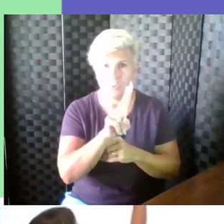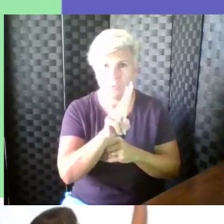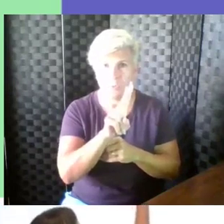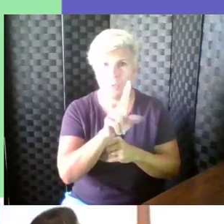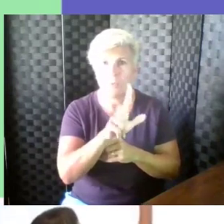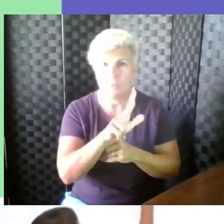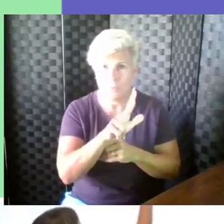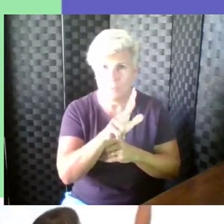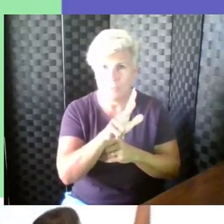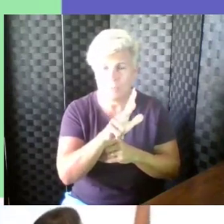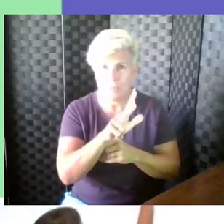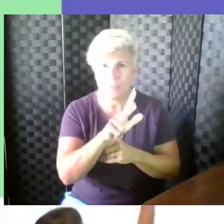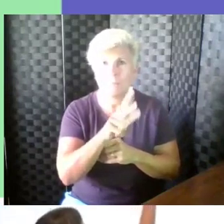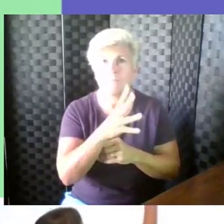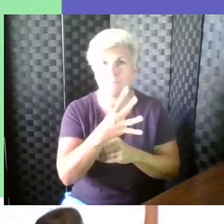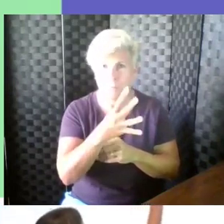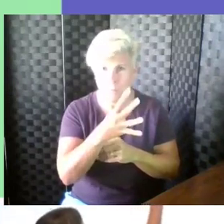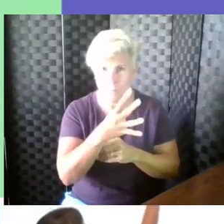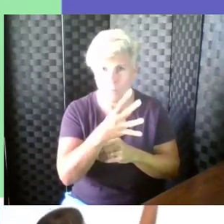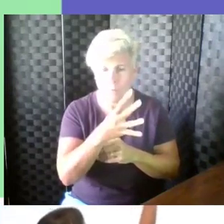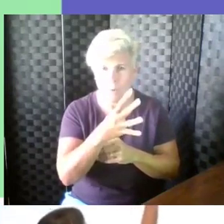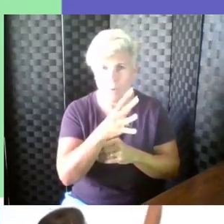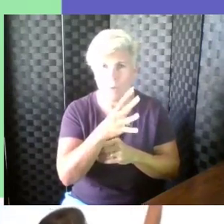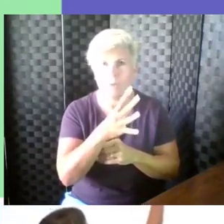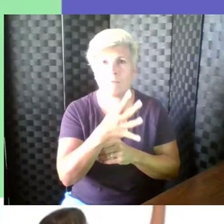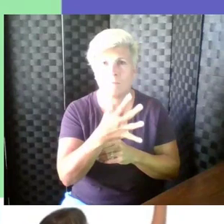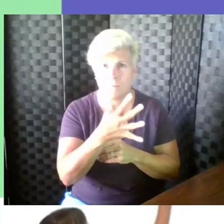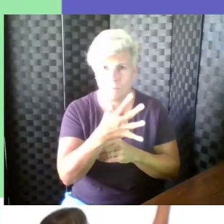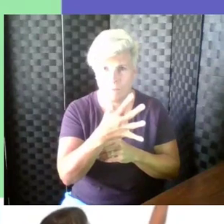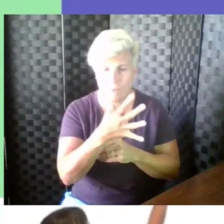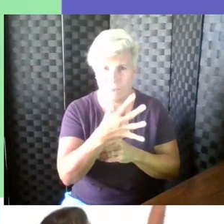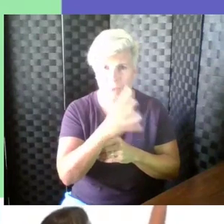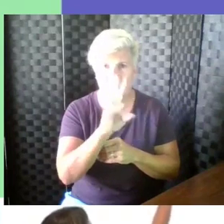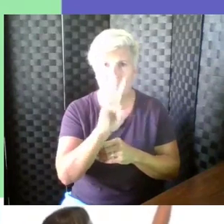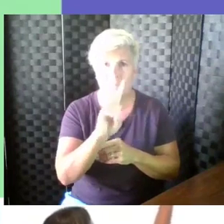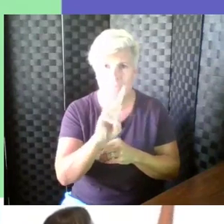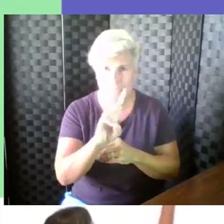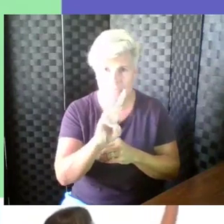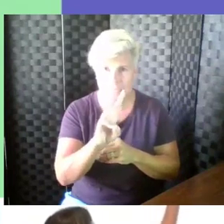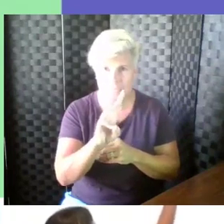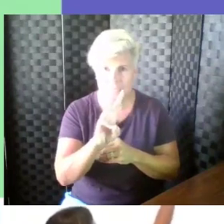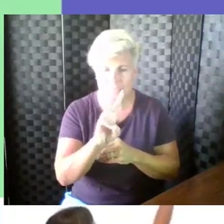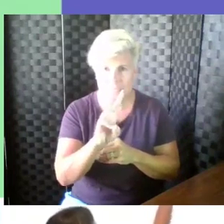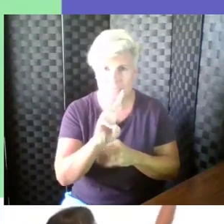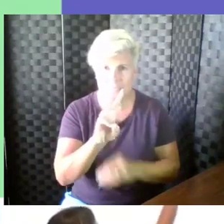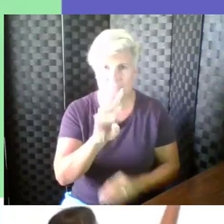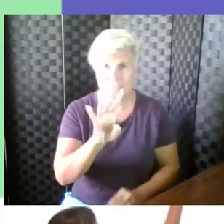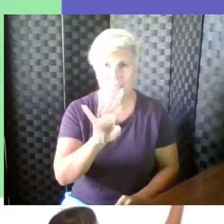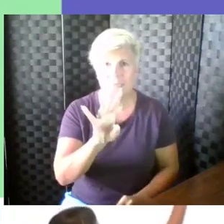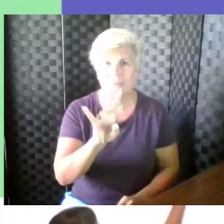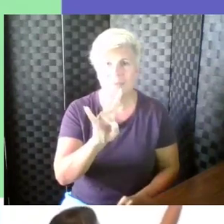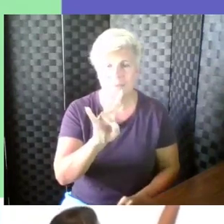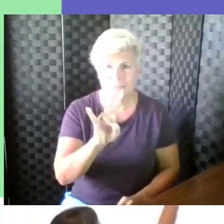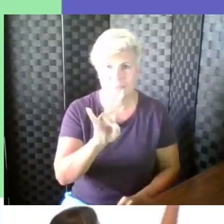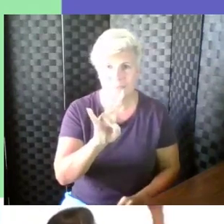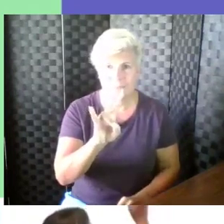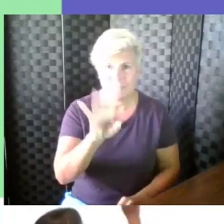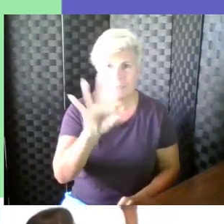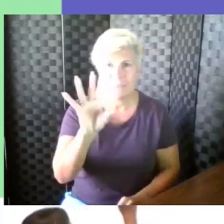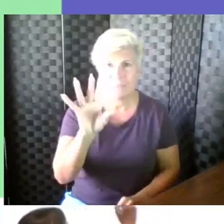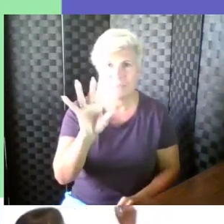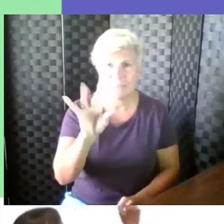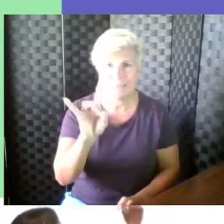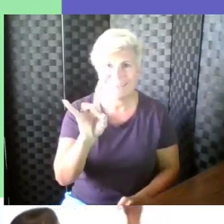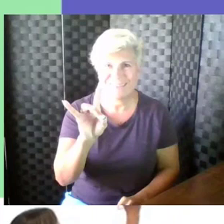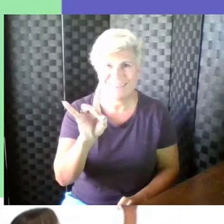2, 3, 4, 5, 6, 7,